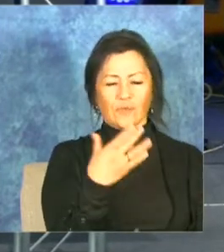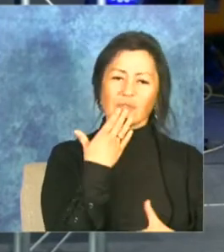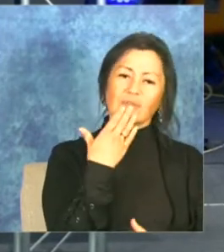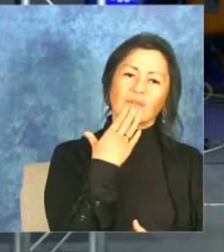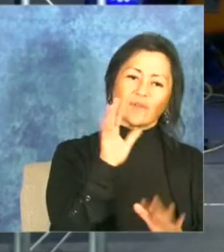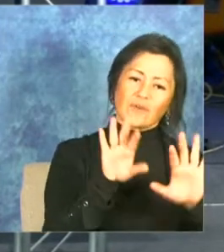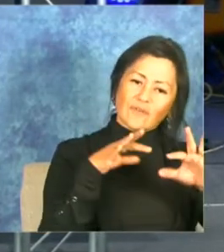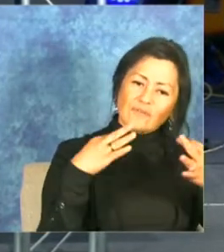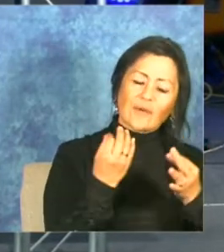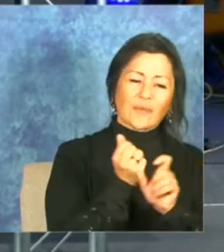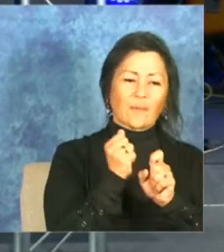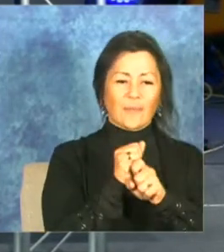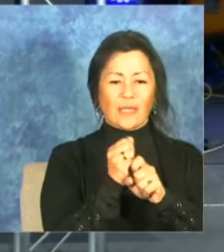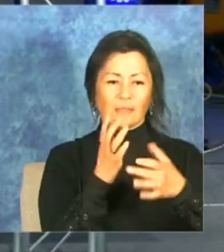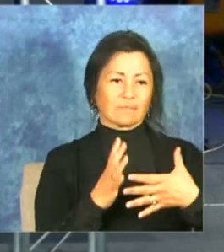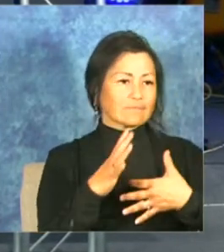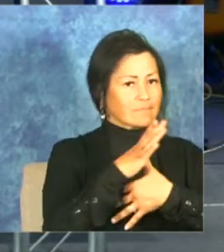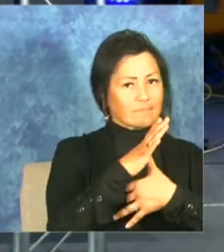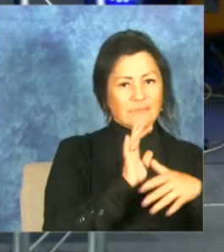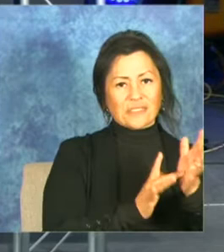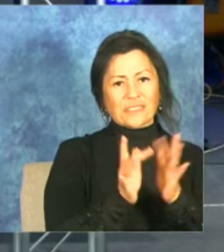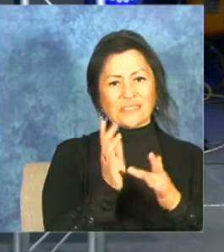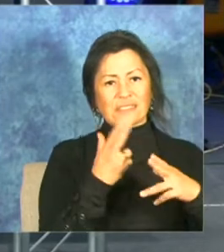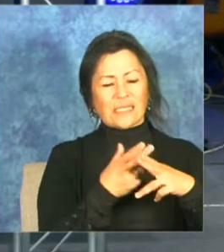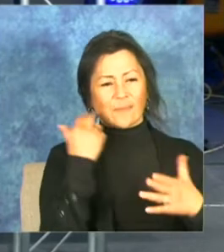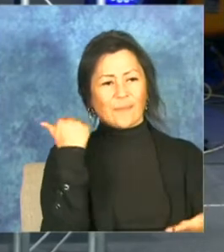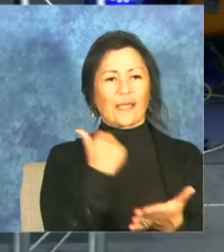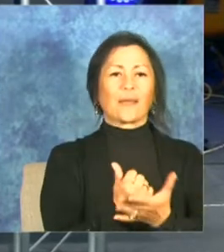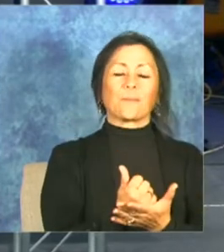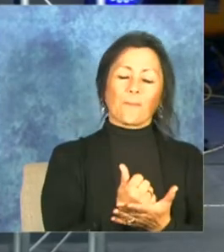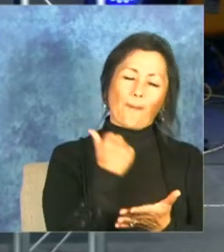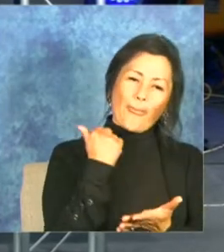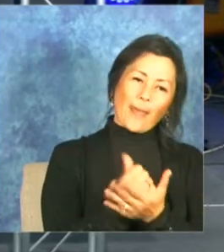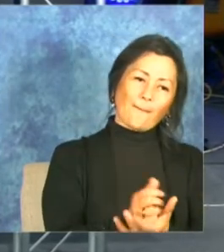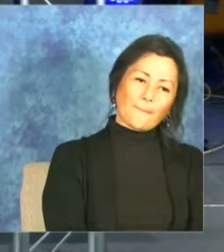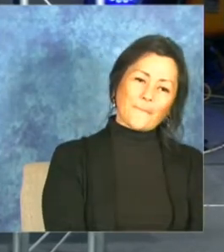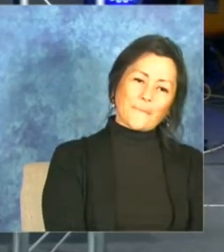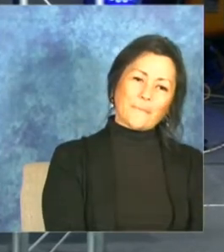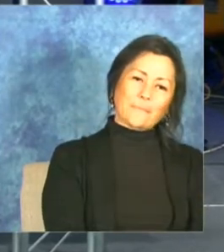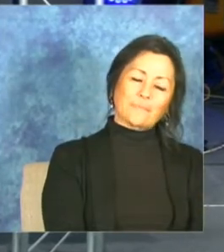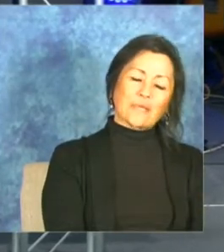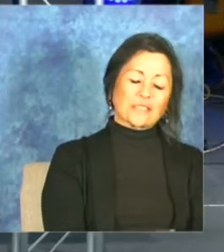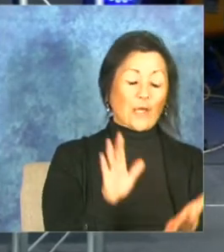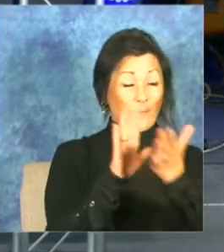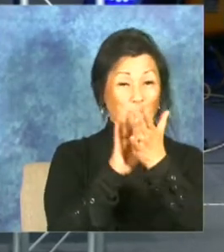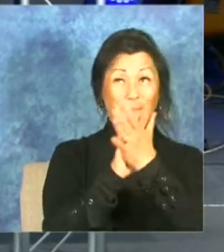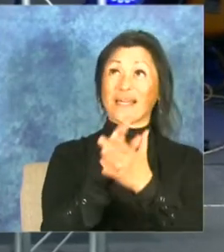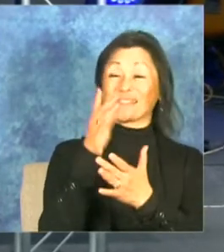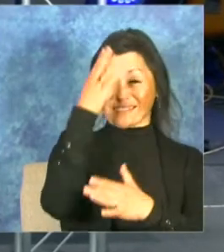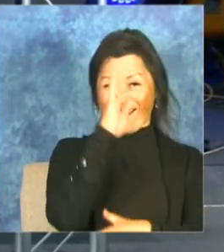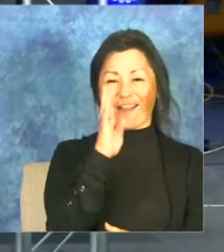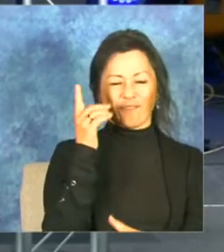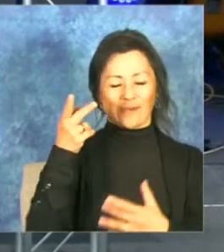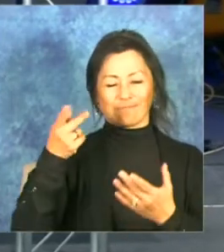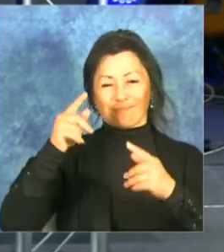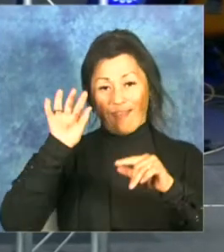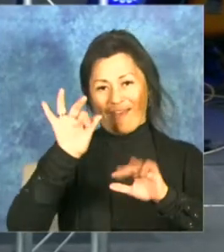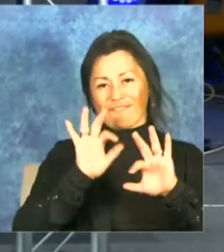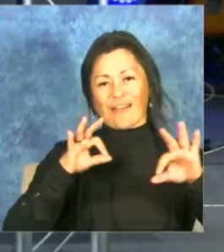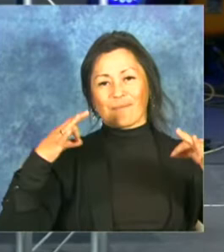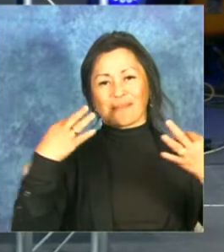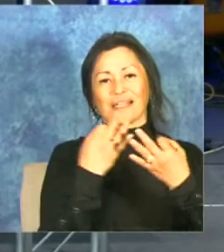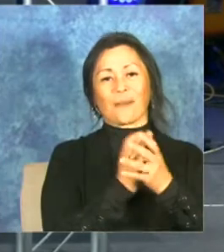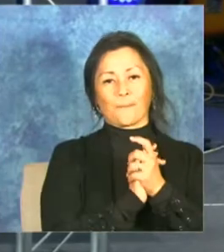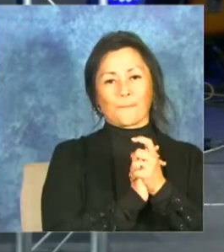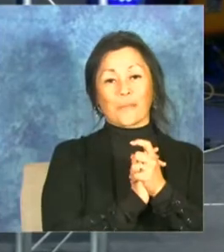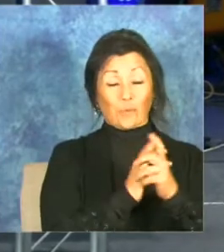you for families that make this a priority. In Jesus' name. Amen. Amen. Can we give God praise for these guys? Micah,